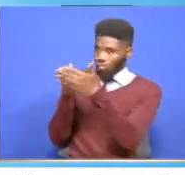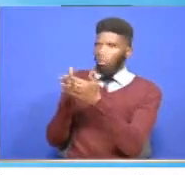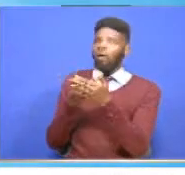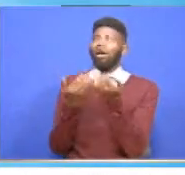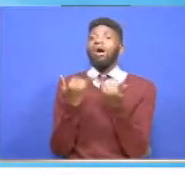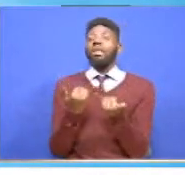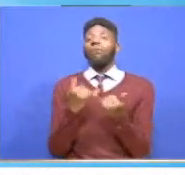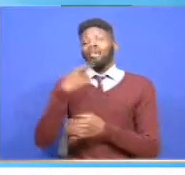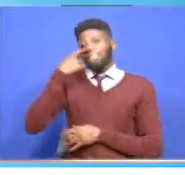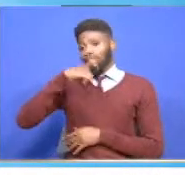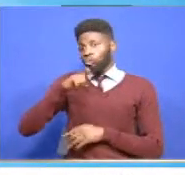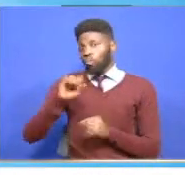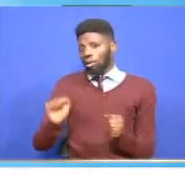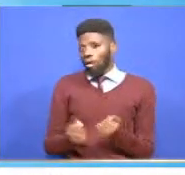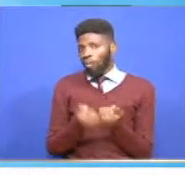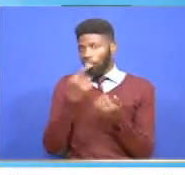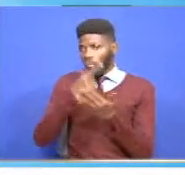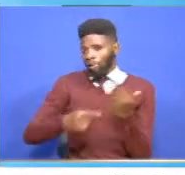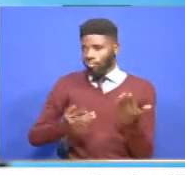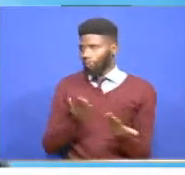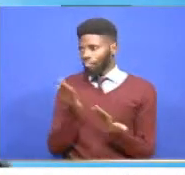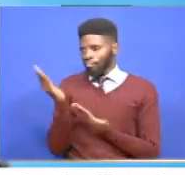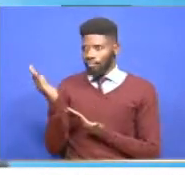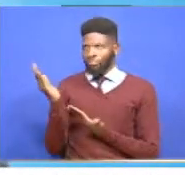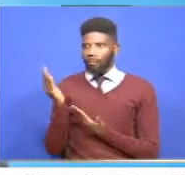Kitui? Edward Kabasa, over to you.